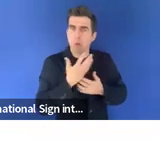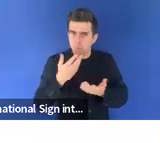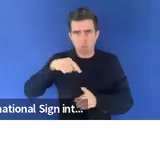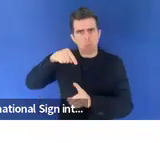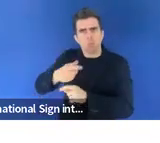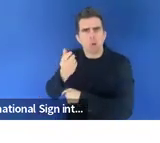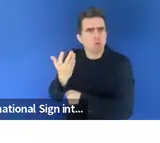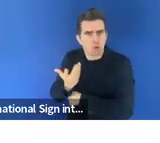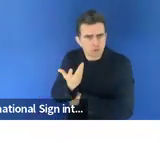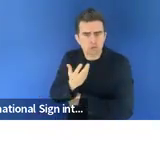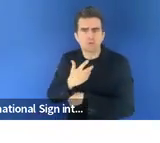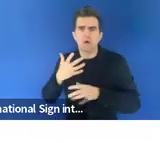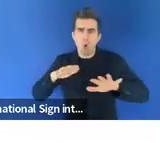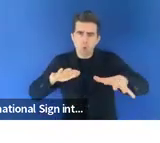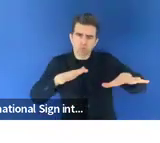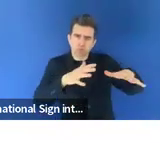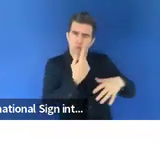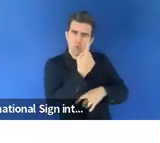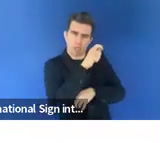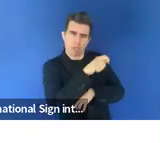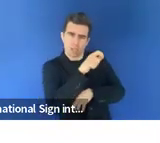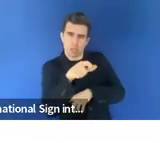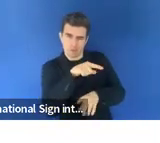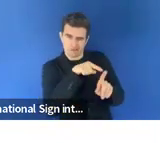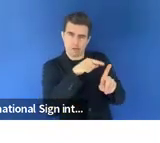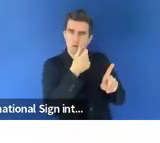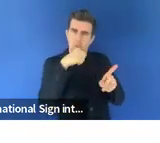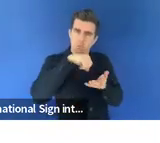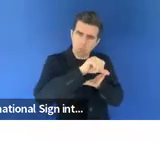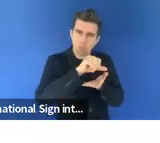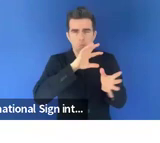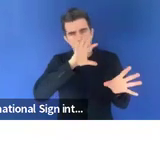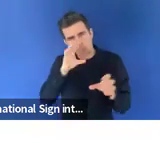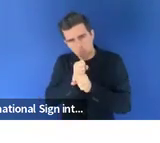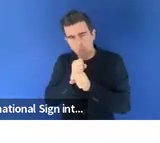for, you know, 10,000 euro, we'll be able to educate this many people